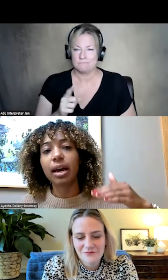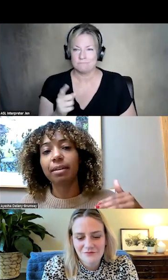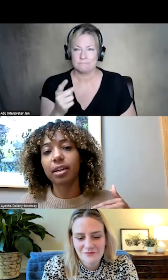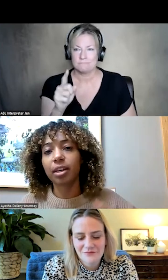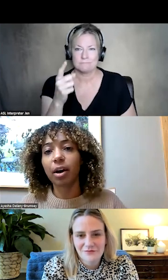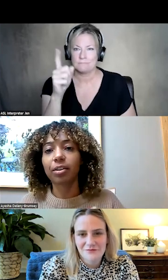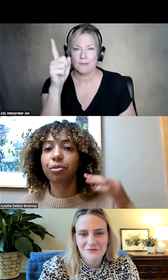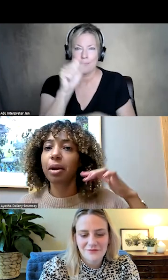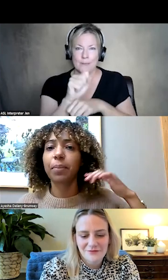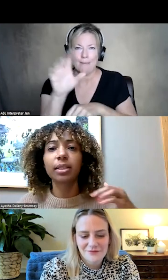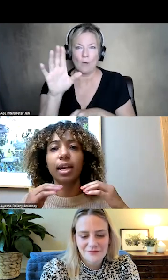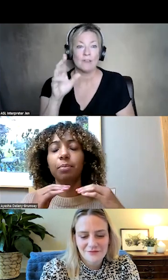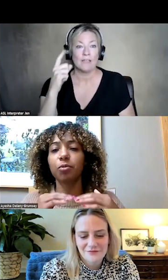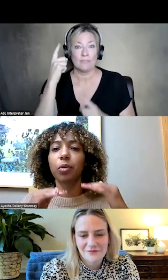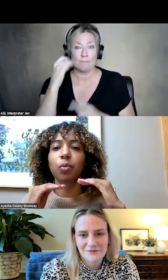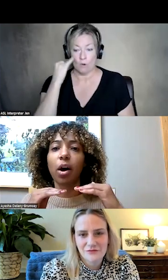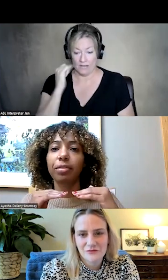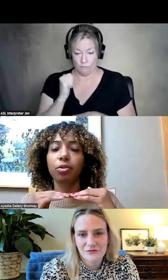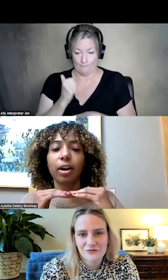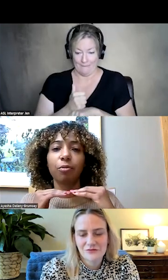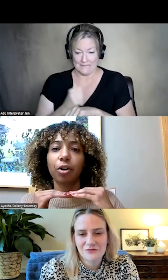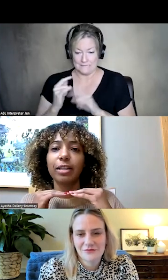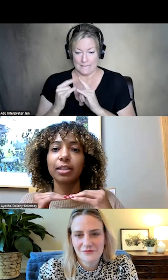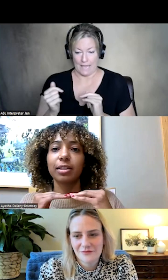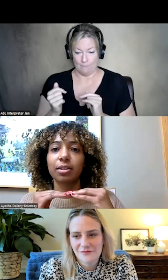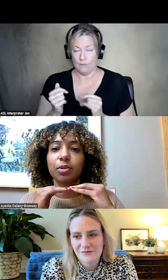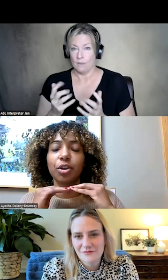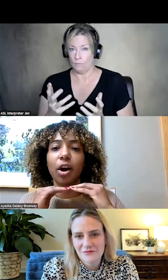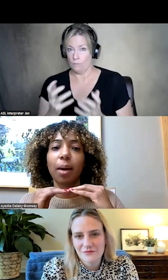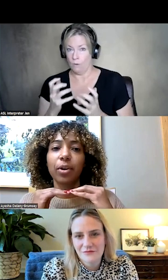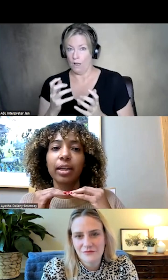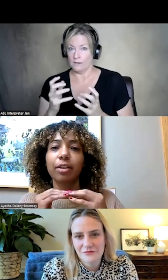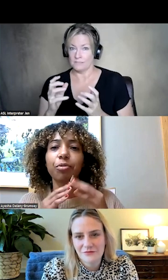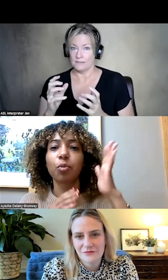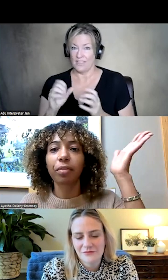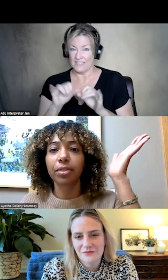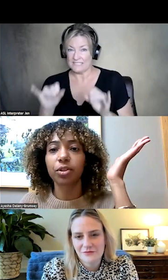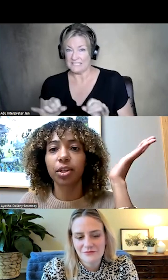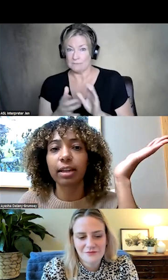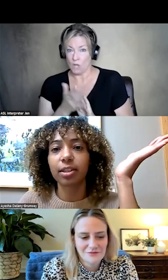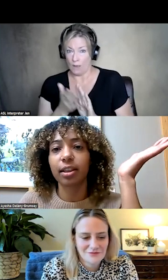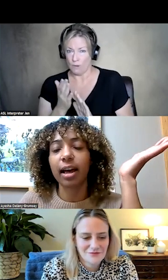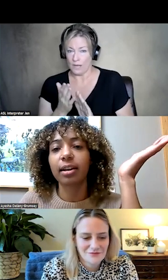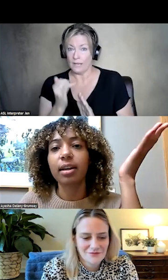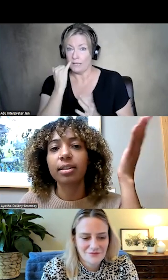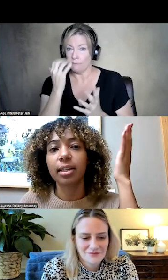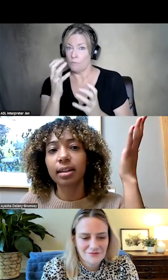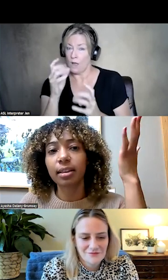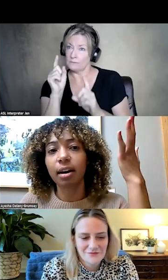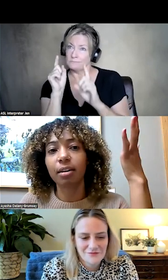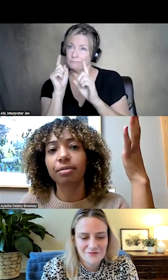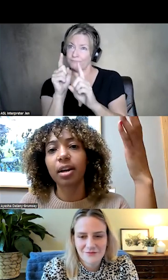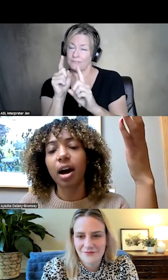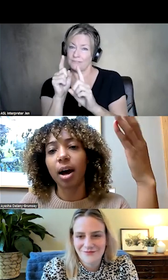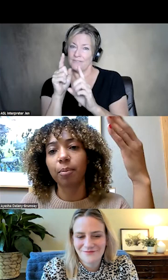mountain, and thinking about if we're at base camp of where we want, of where crisis systems are operating, and if we want them to get to that